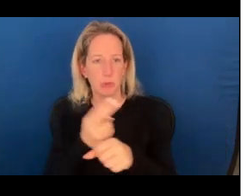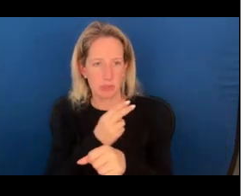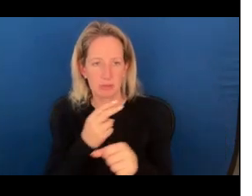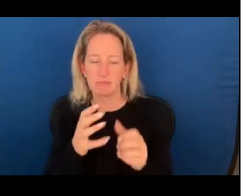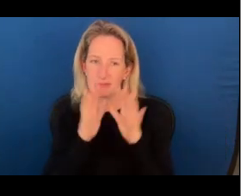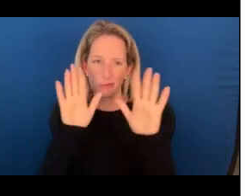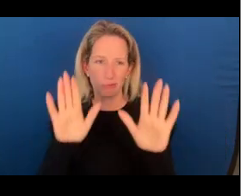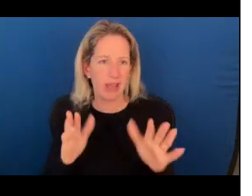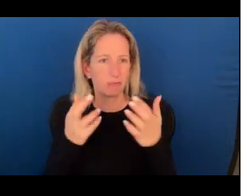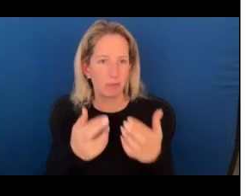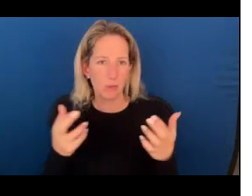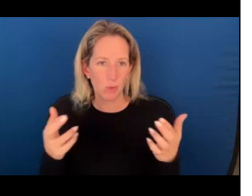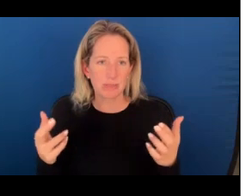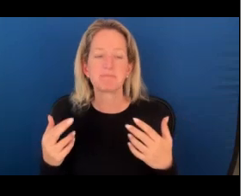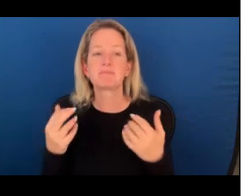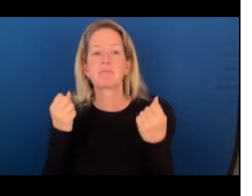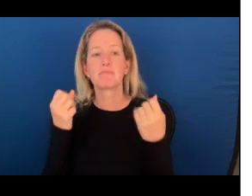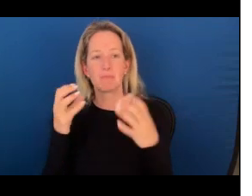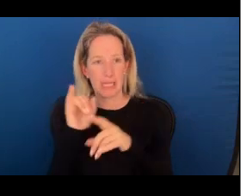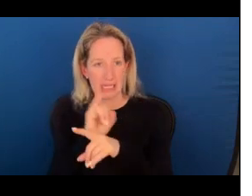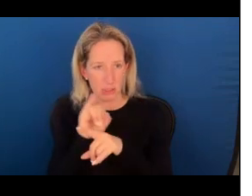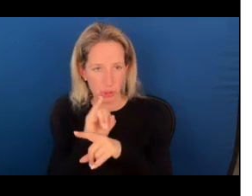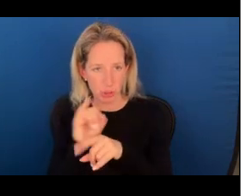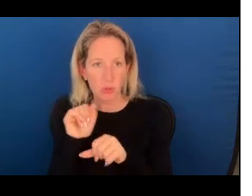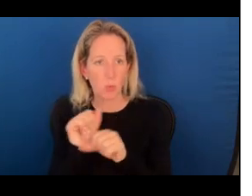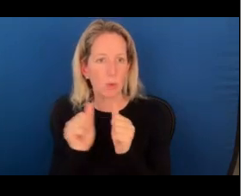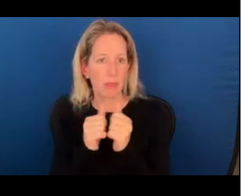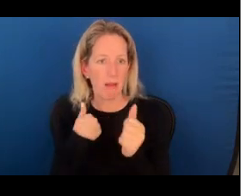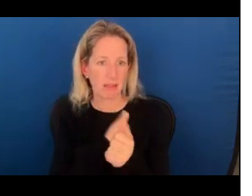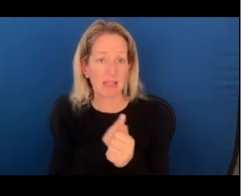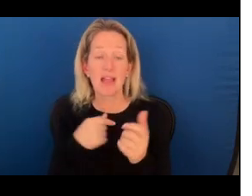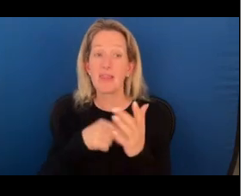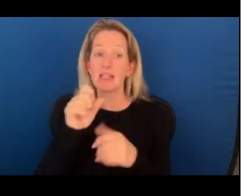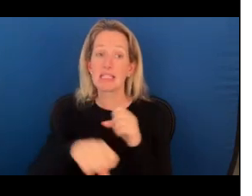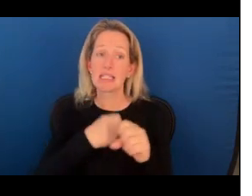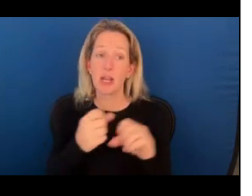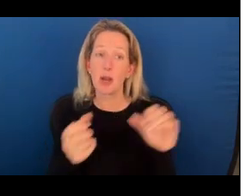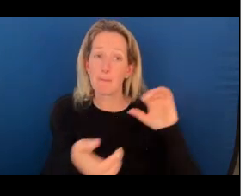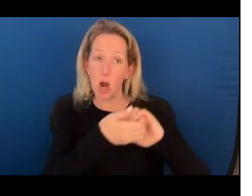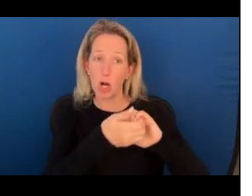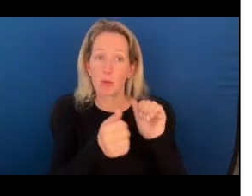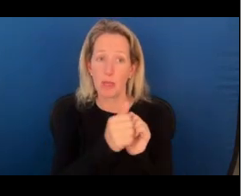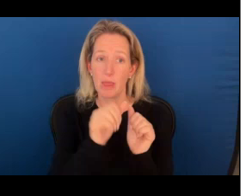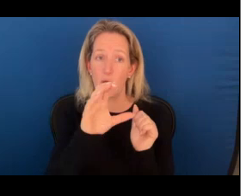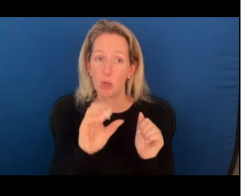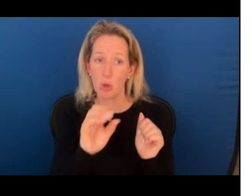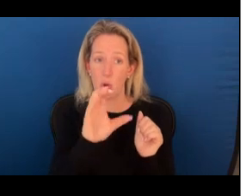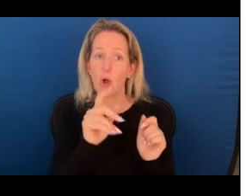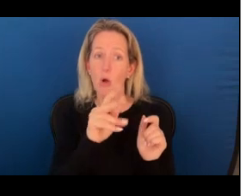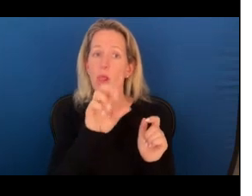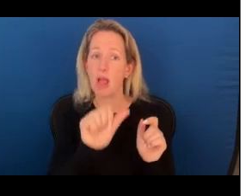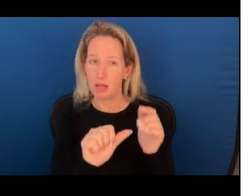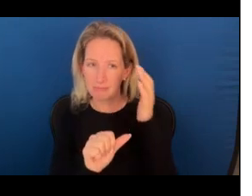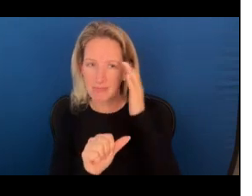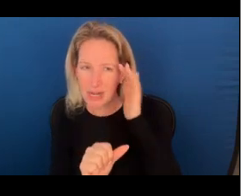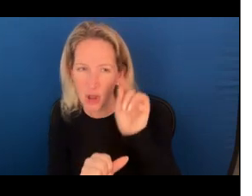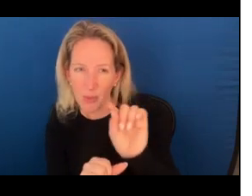and here we're partnering with Coca-Cola. I know they've been mentioned a few times,